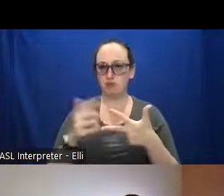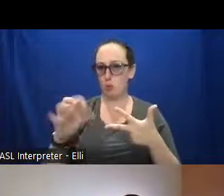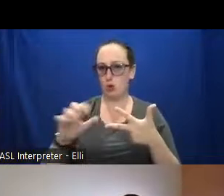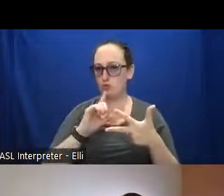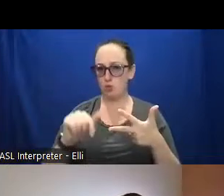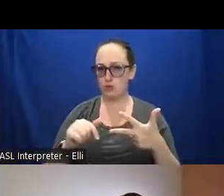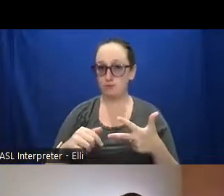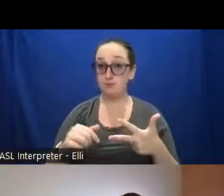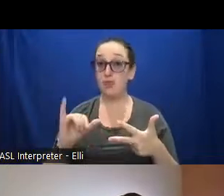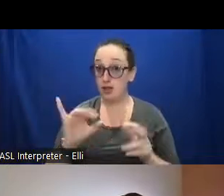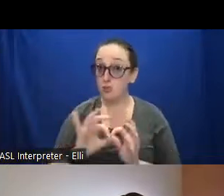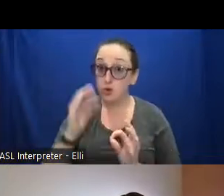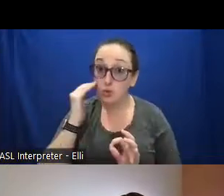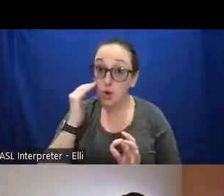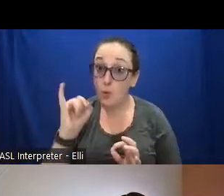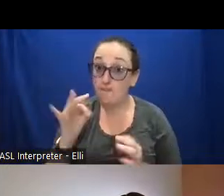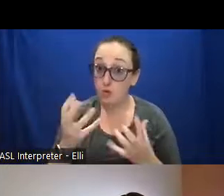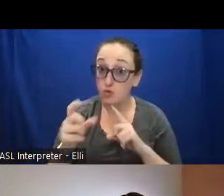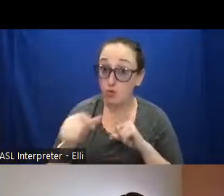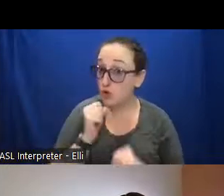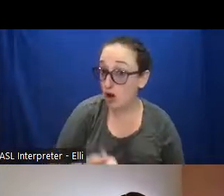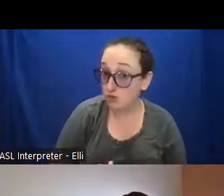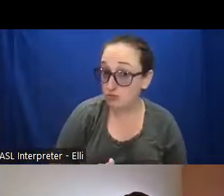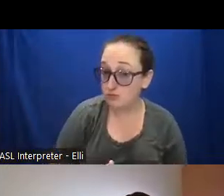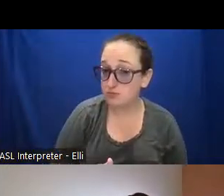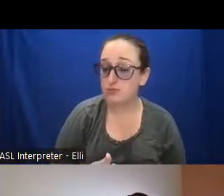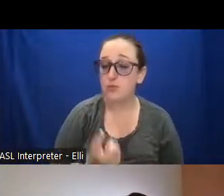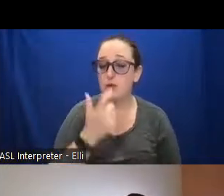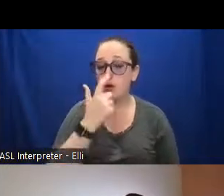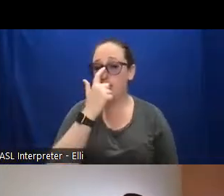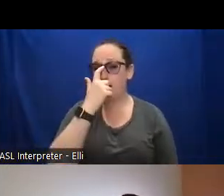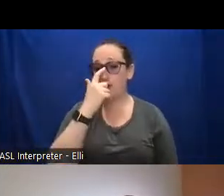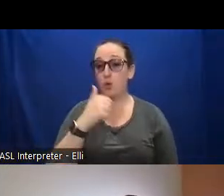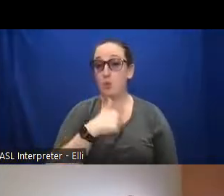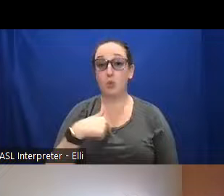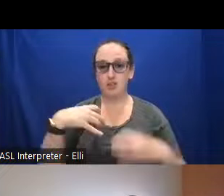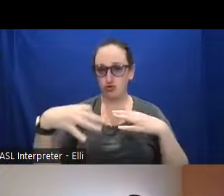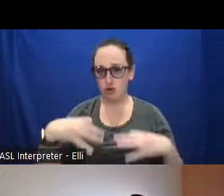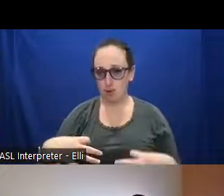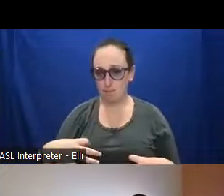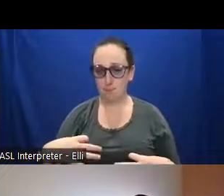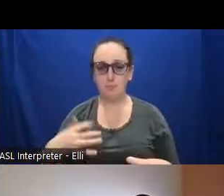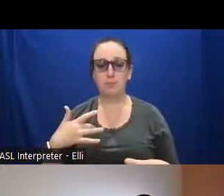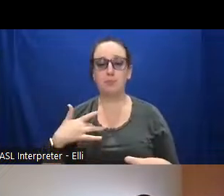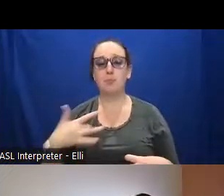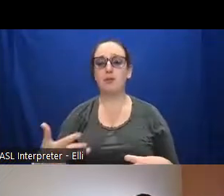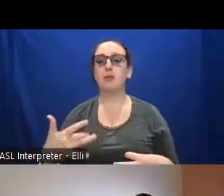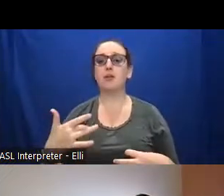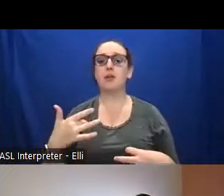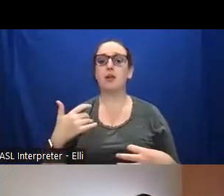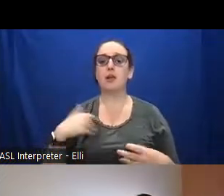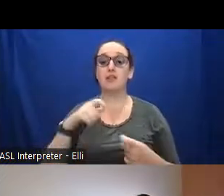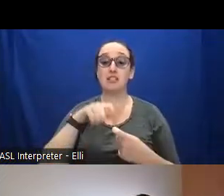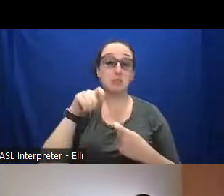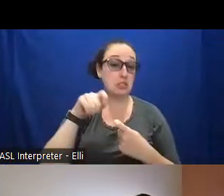That's really important to know, because some people, how we describe it is that there are certain elements of their